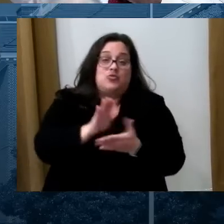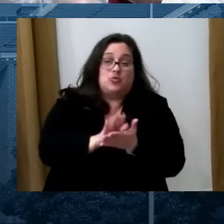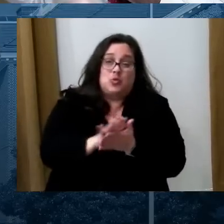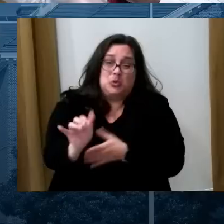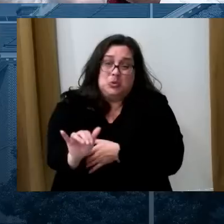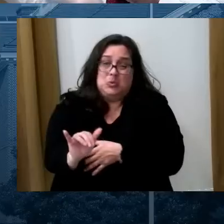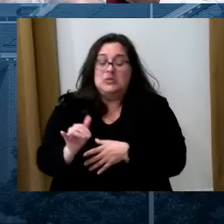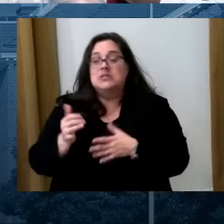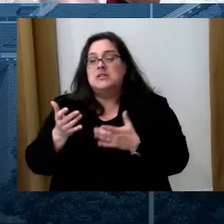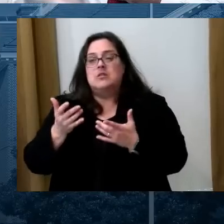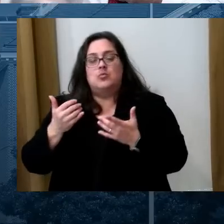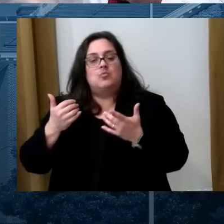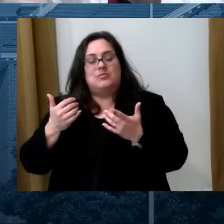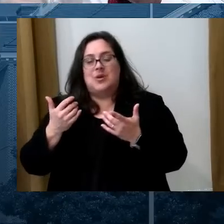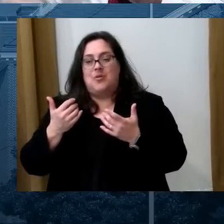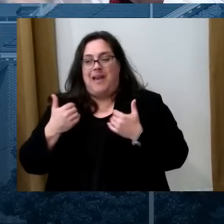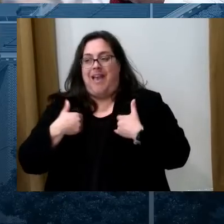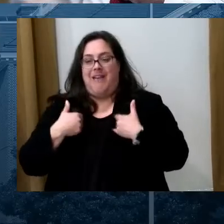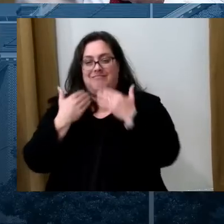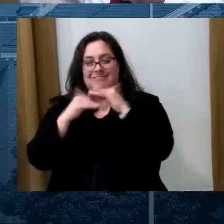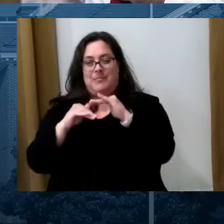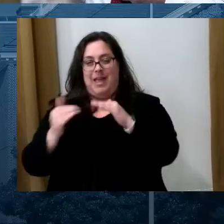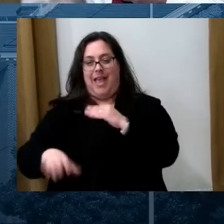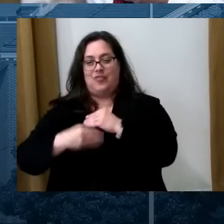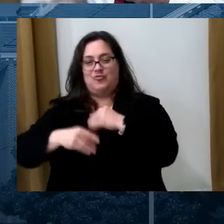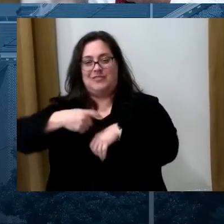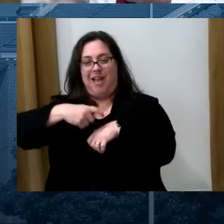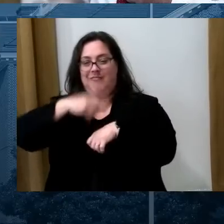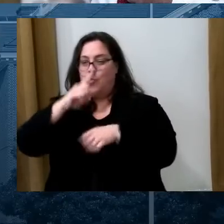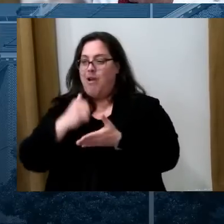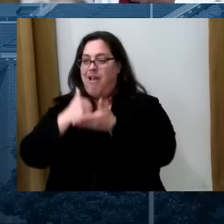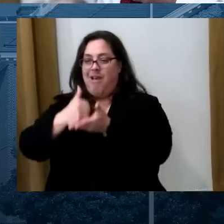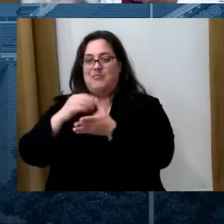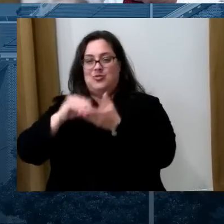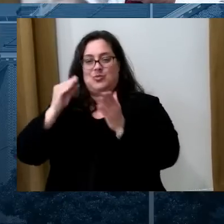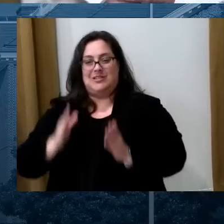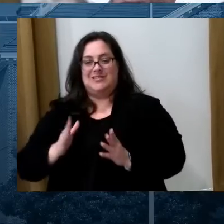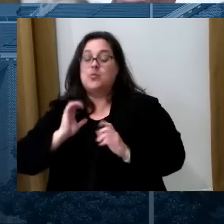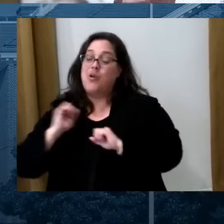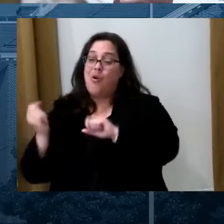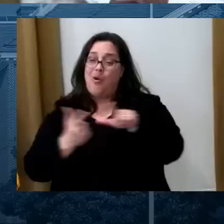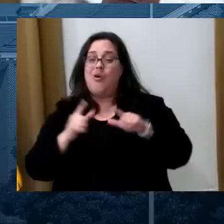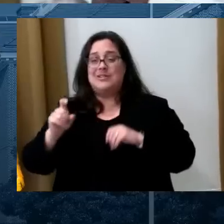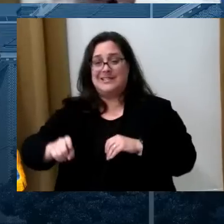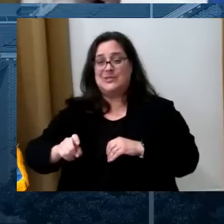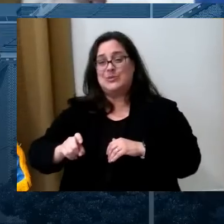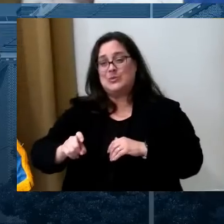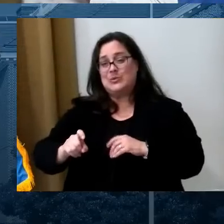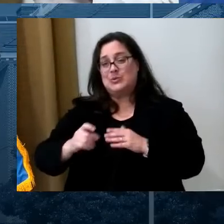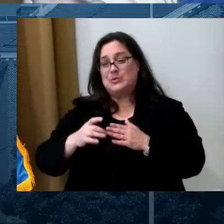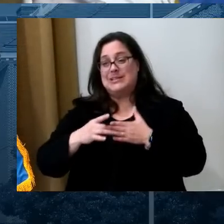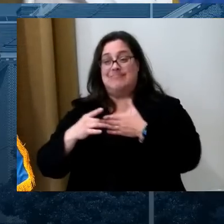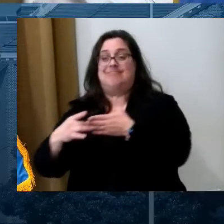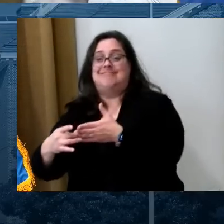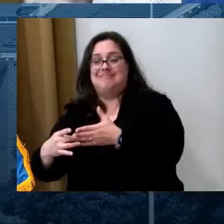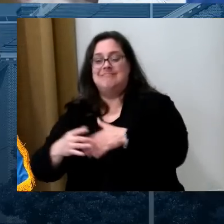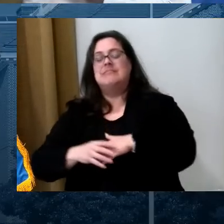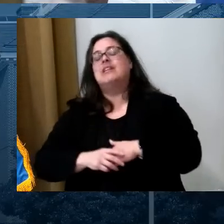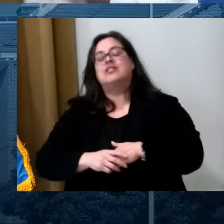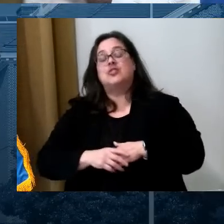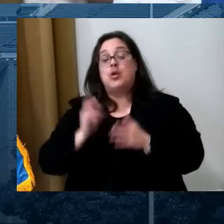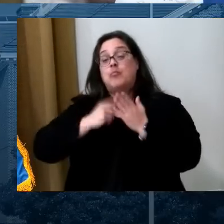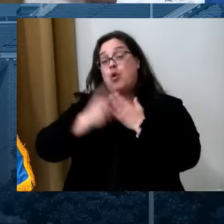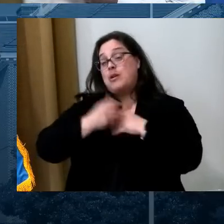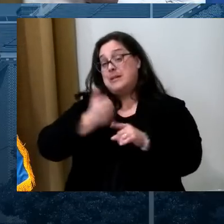we actually have extra time to help these students, and it's something that we all need to lean into. The program